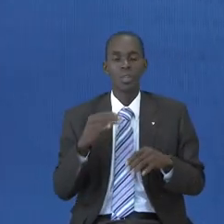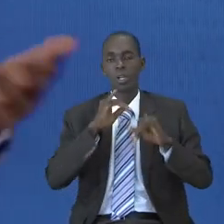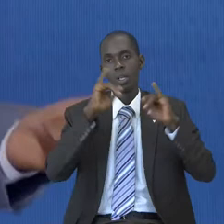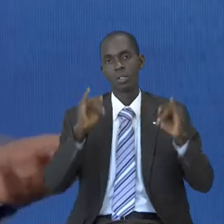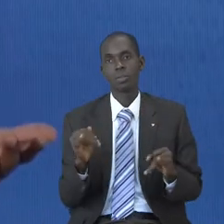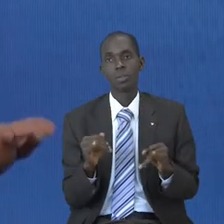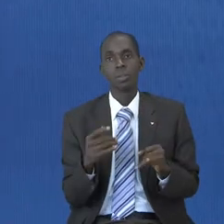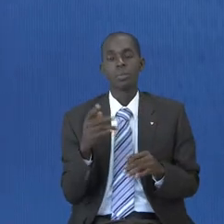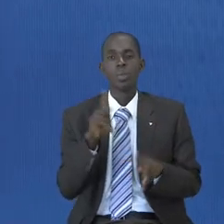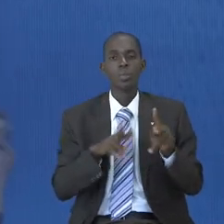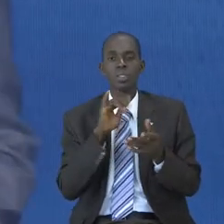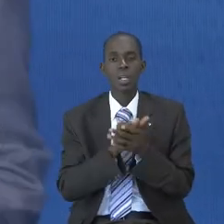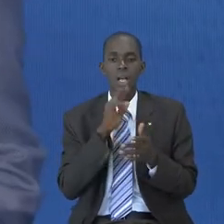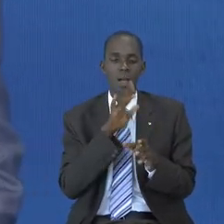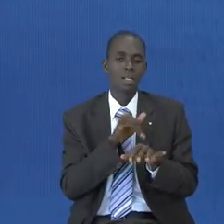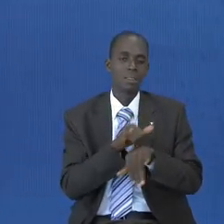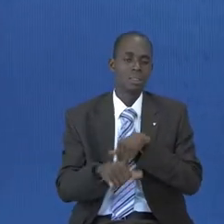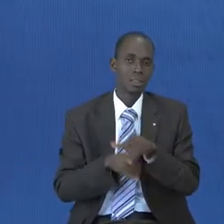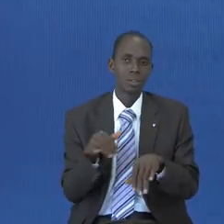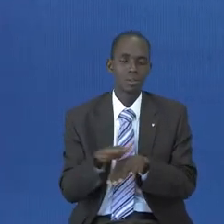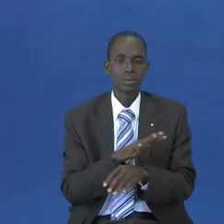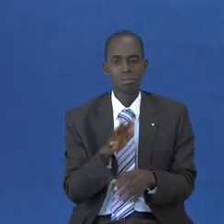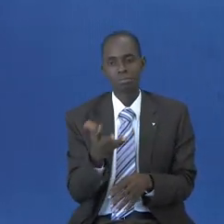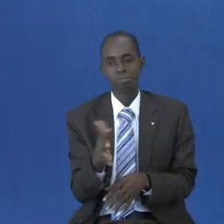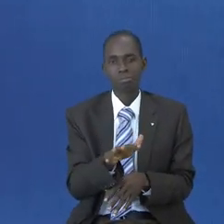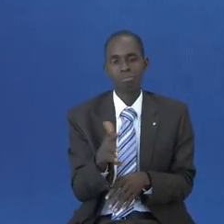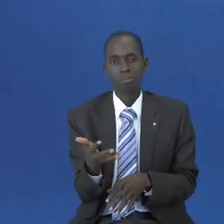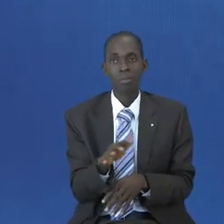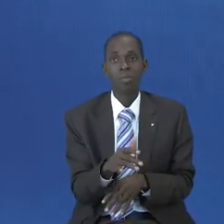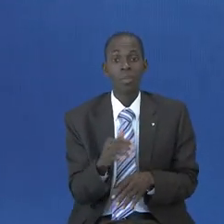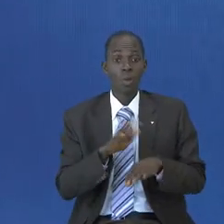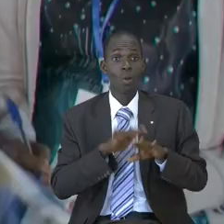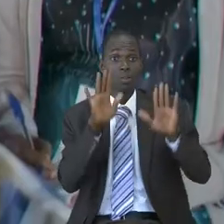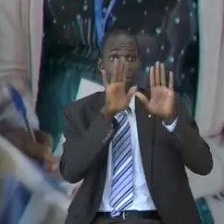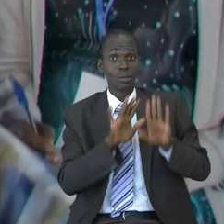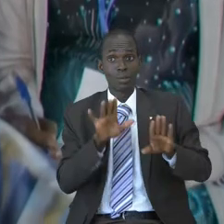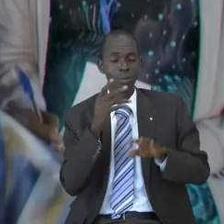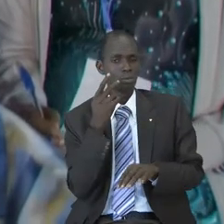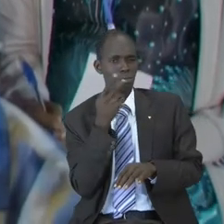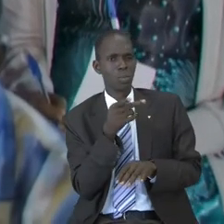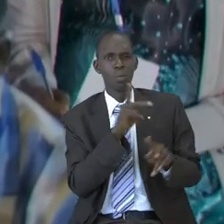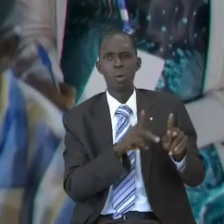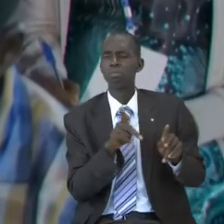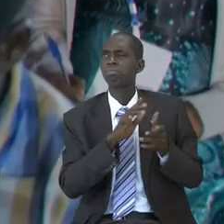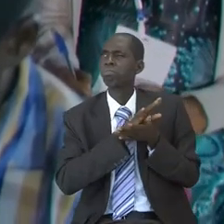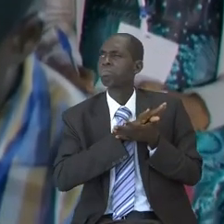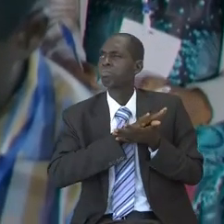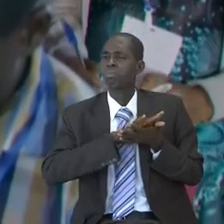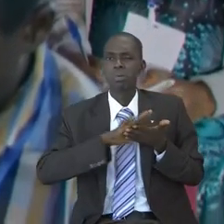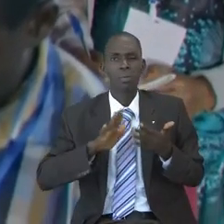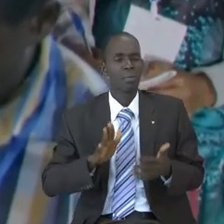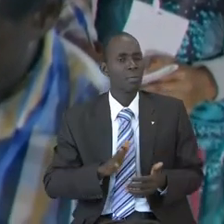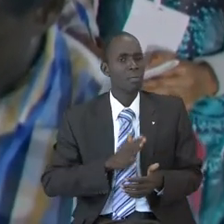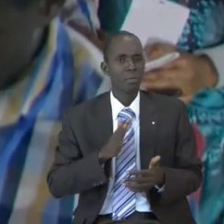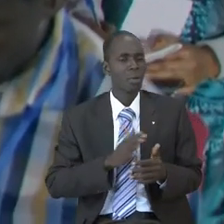like chameleons. When they are there on Sunday, they look good, they look clean, they look all right,